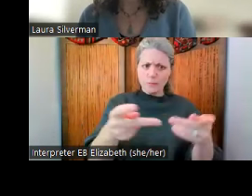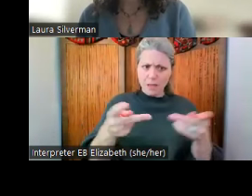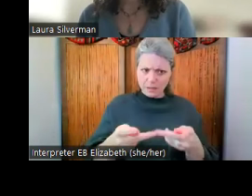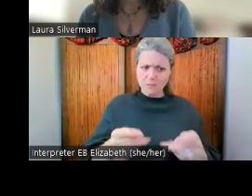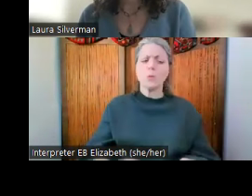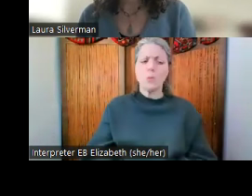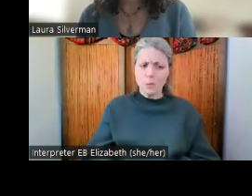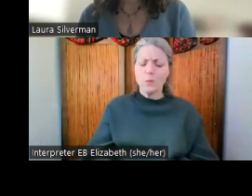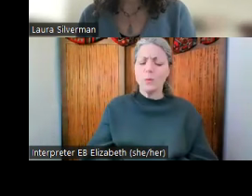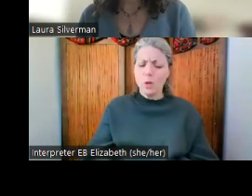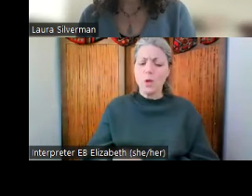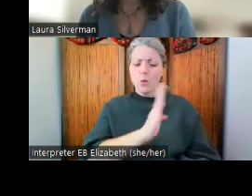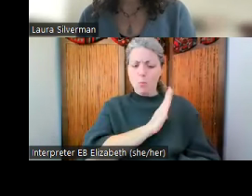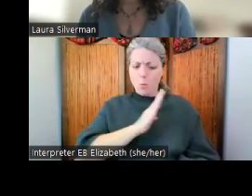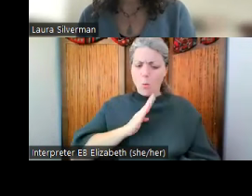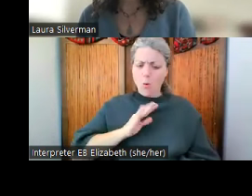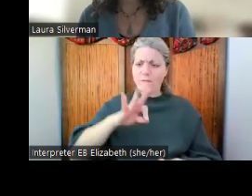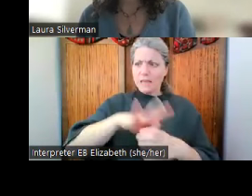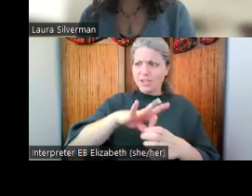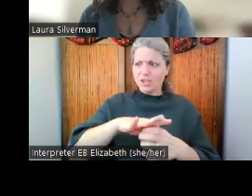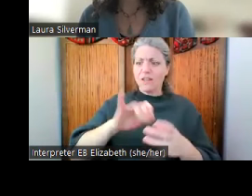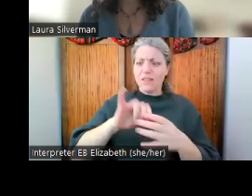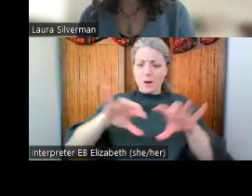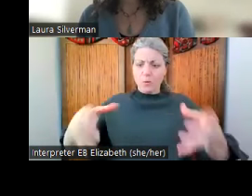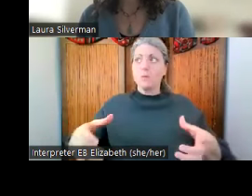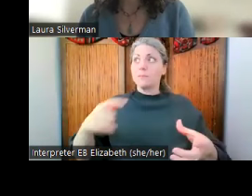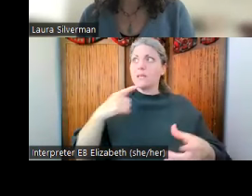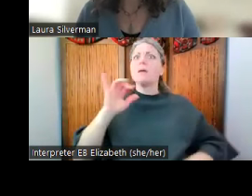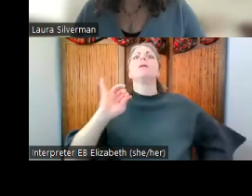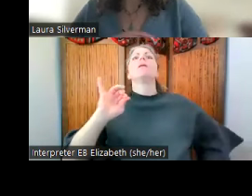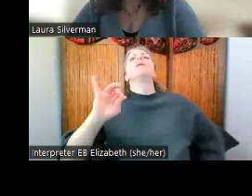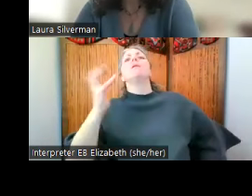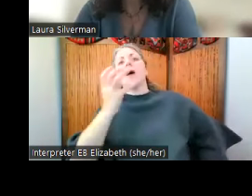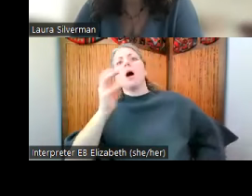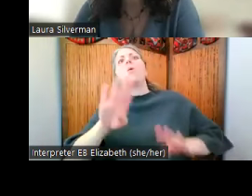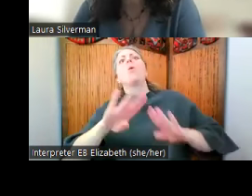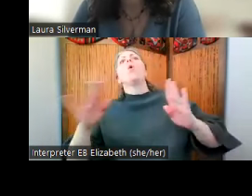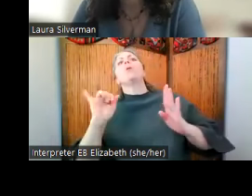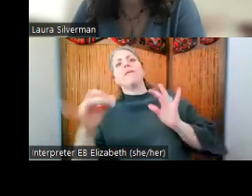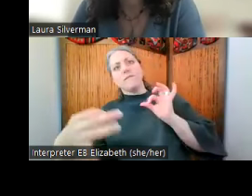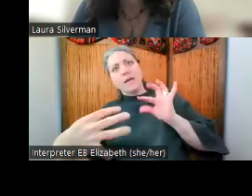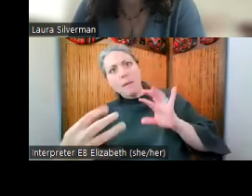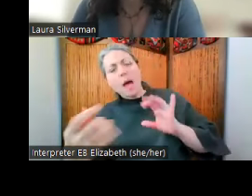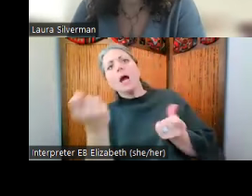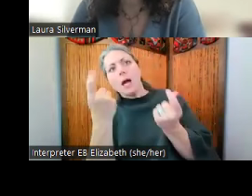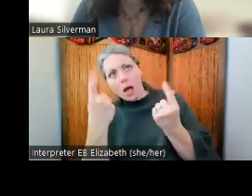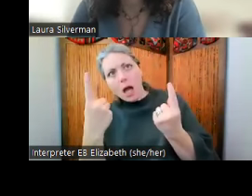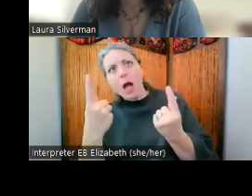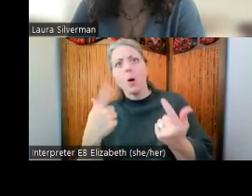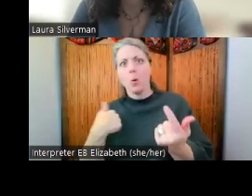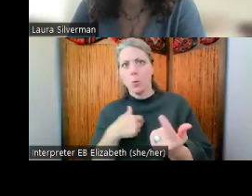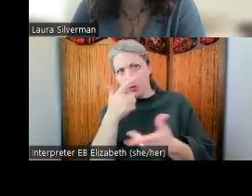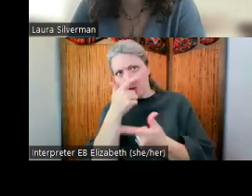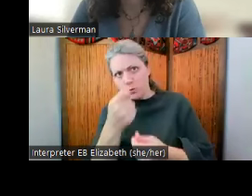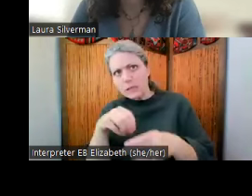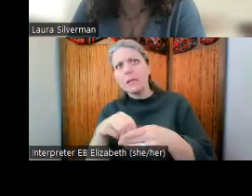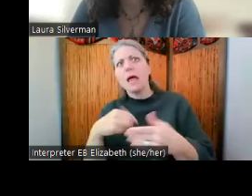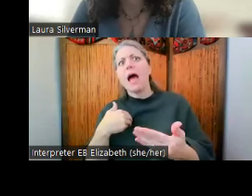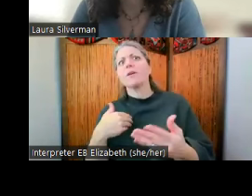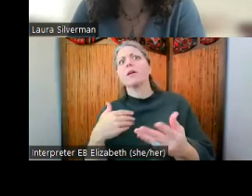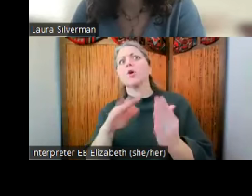really open to hearing that. And they also shared that they are interested in having people from